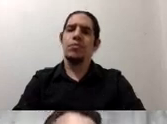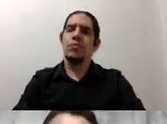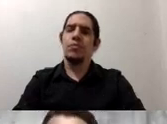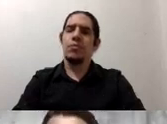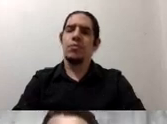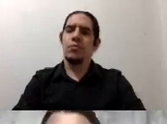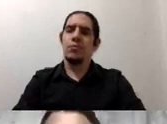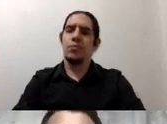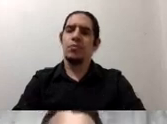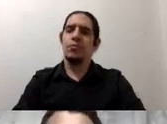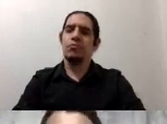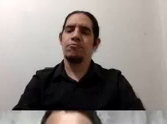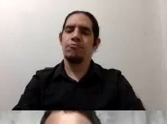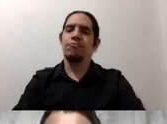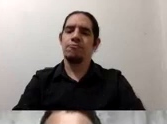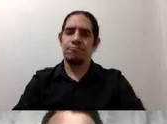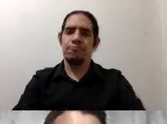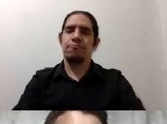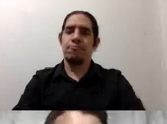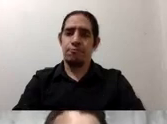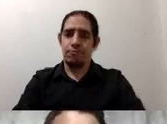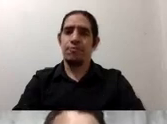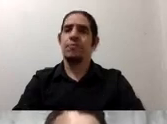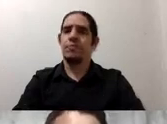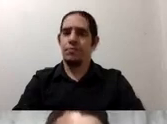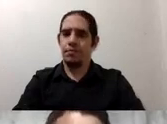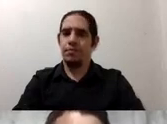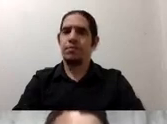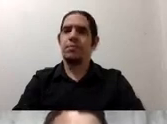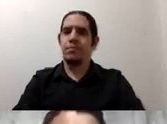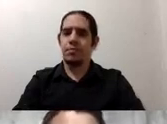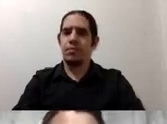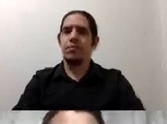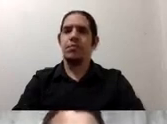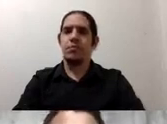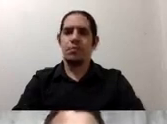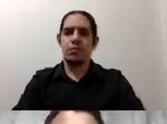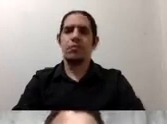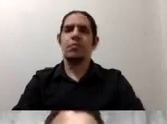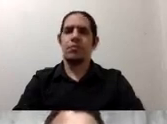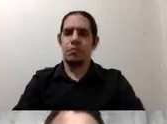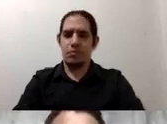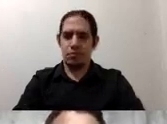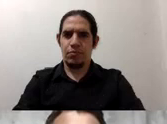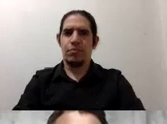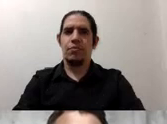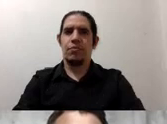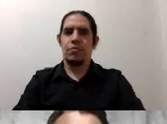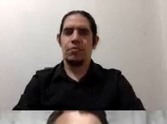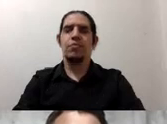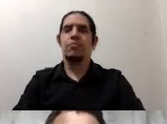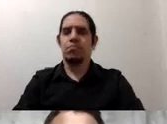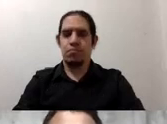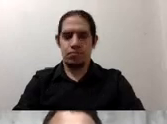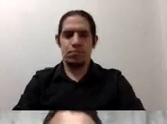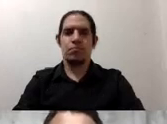impact on their education. The rest stated the contrary. As we can see here, not really, I have never focused myself on seriously using it.